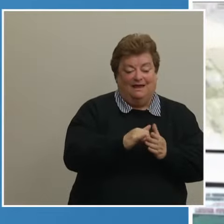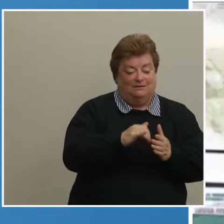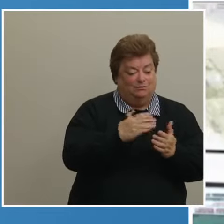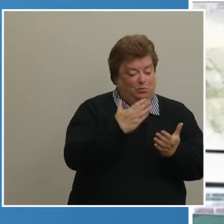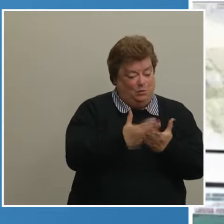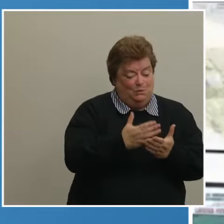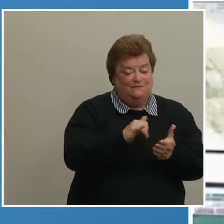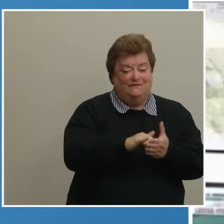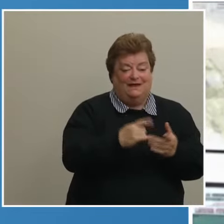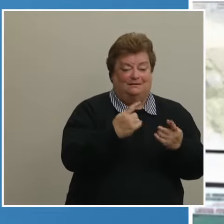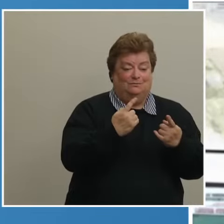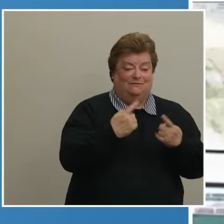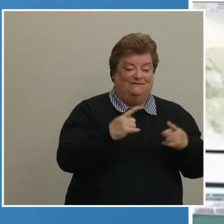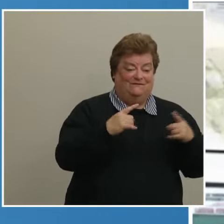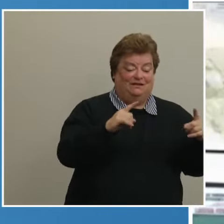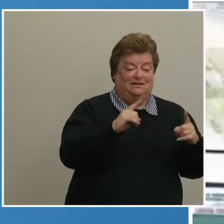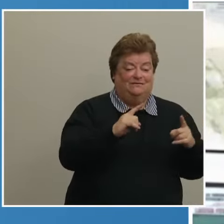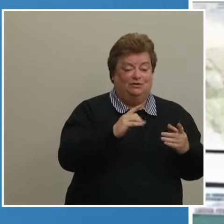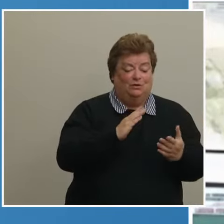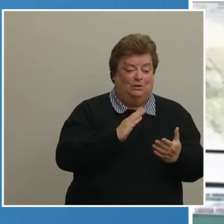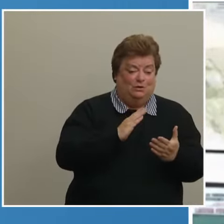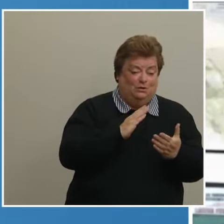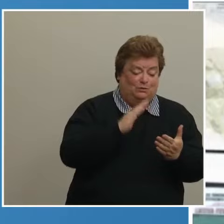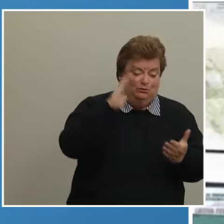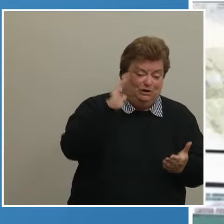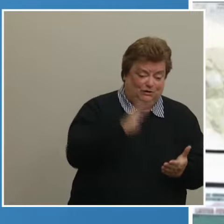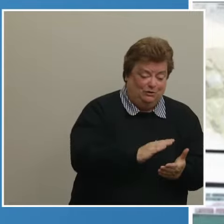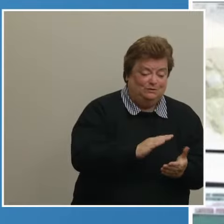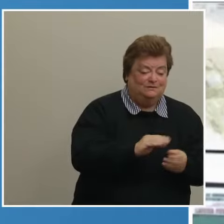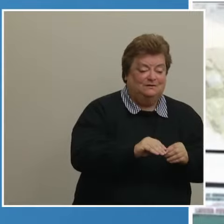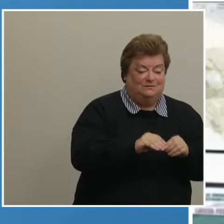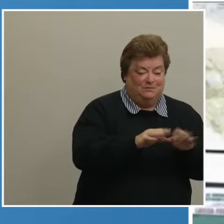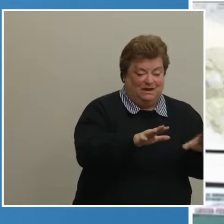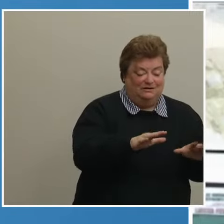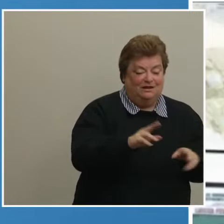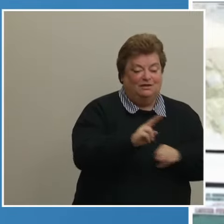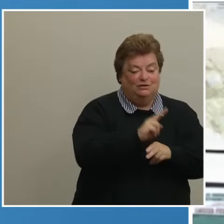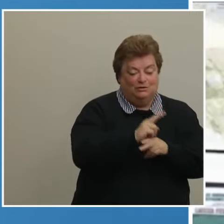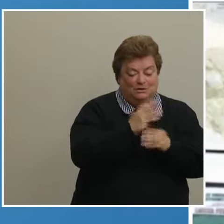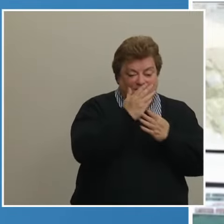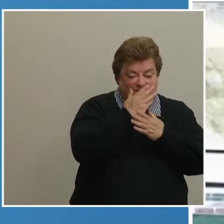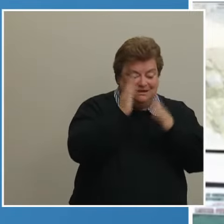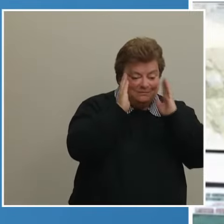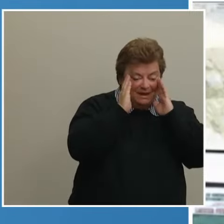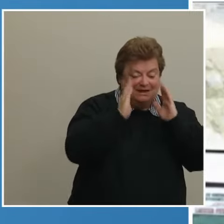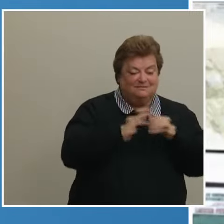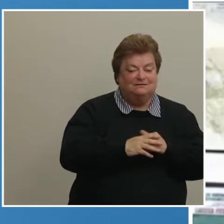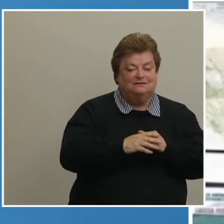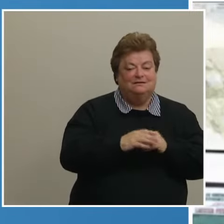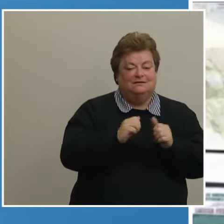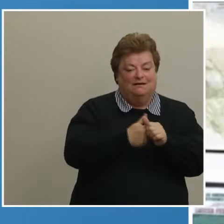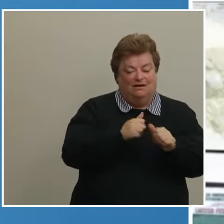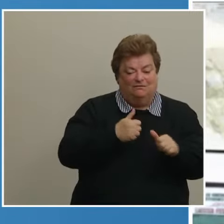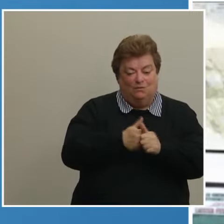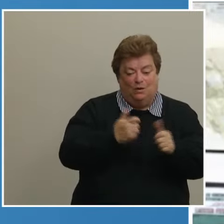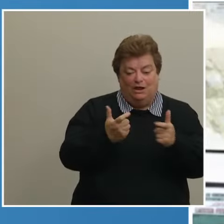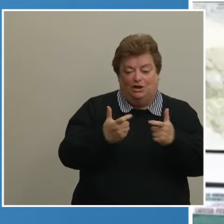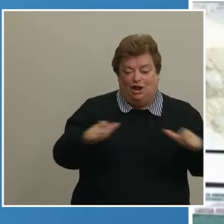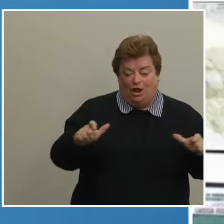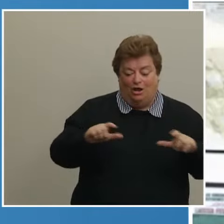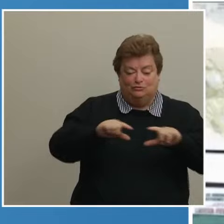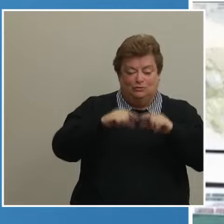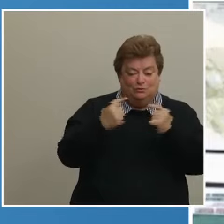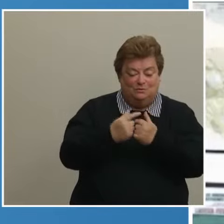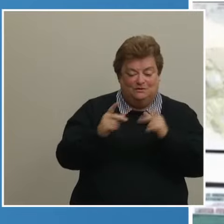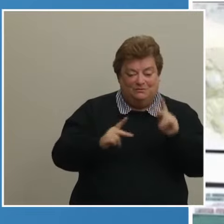in reducing transmission and lowering the number of cases. That is, wearing a face mask when you're out in public, avoiding large